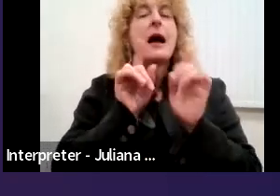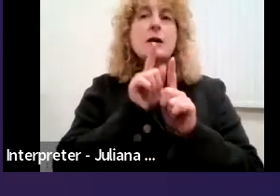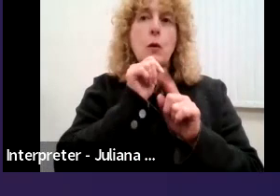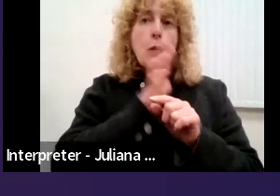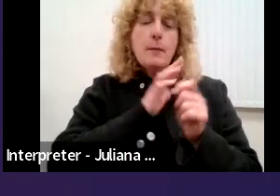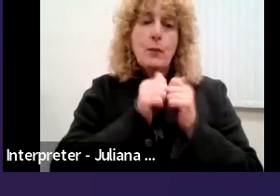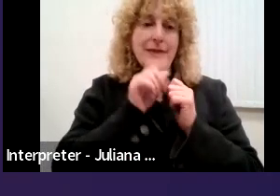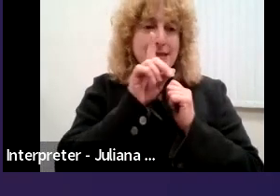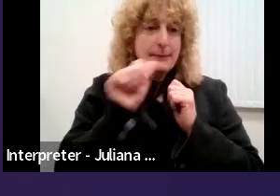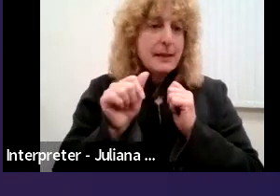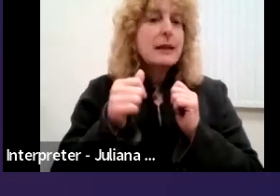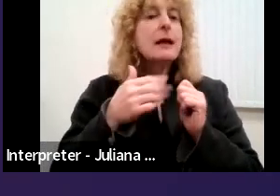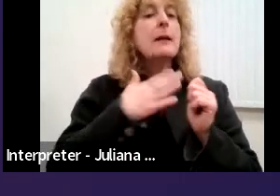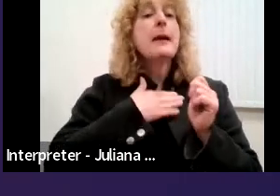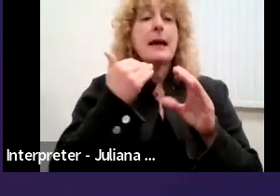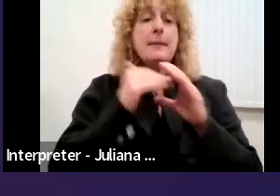disability. My email is